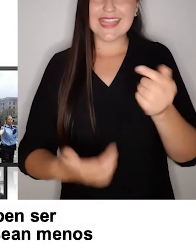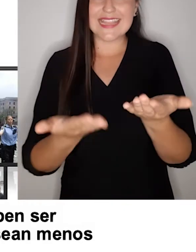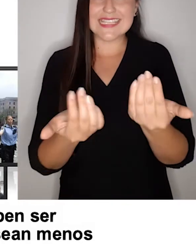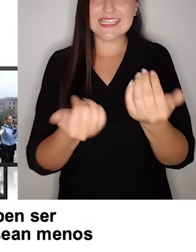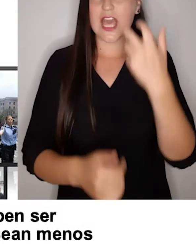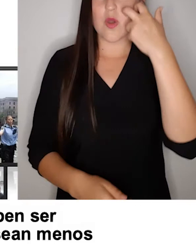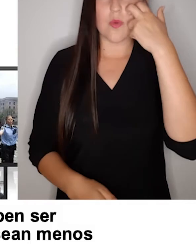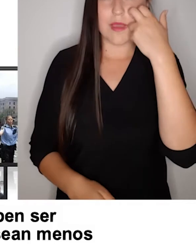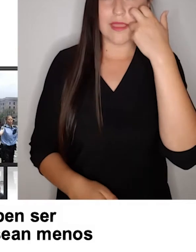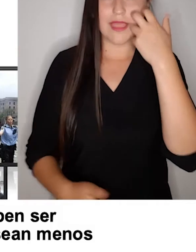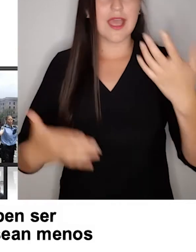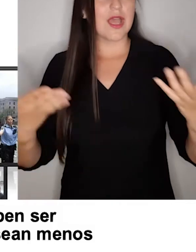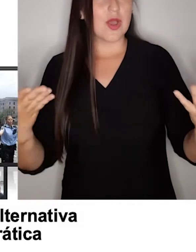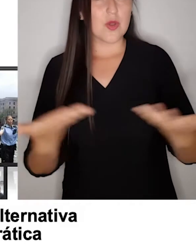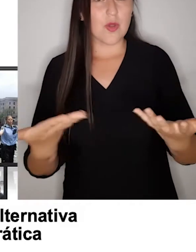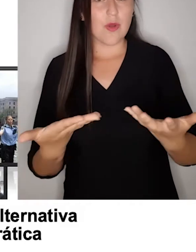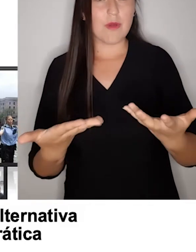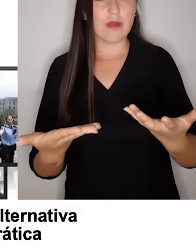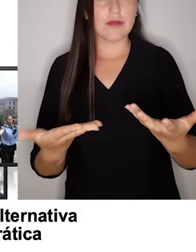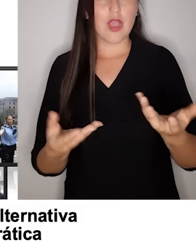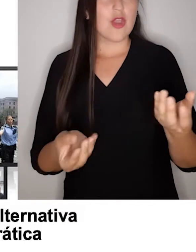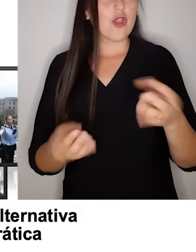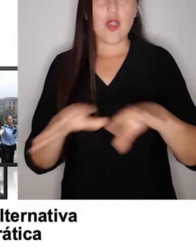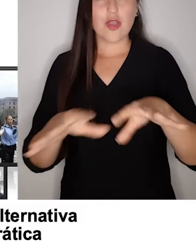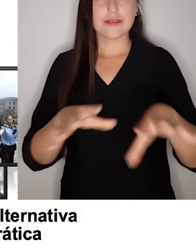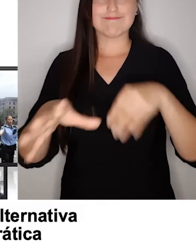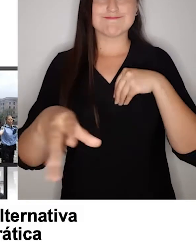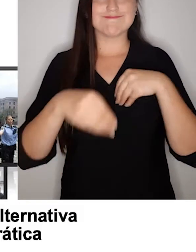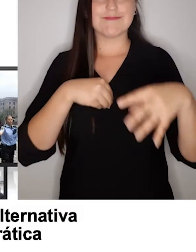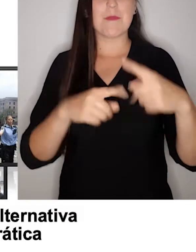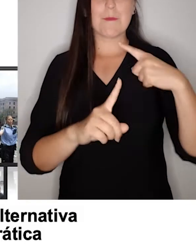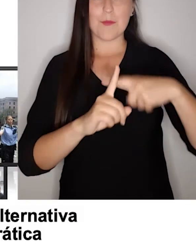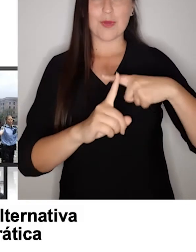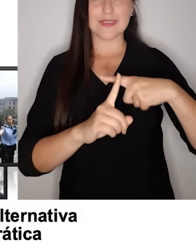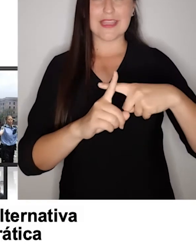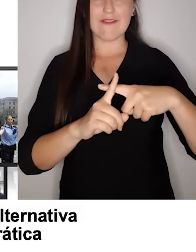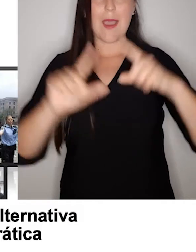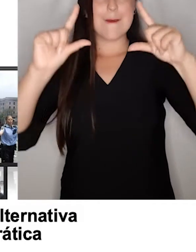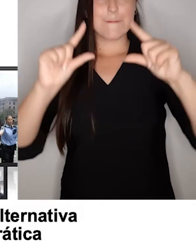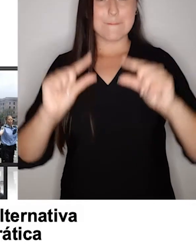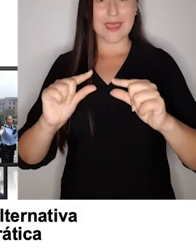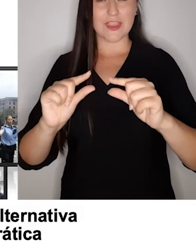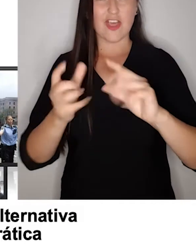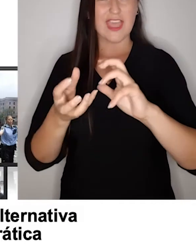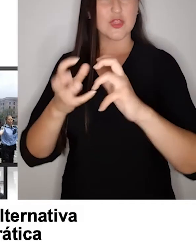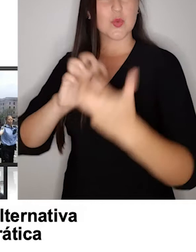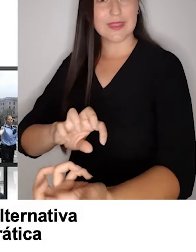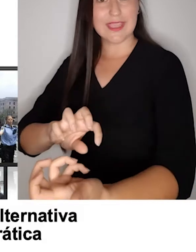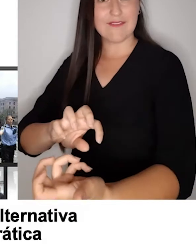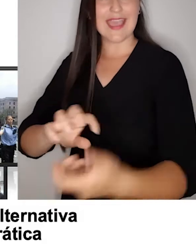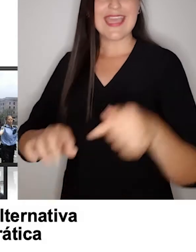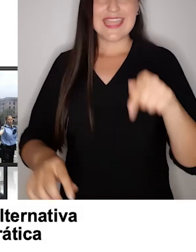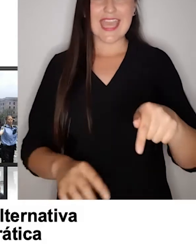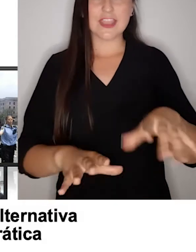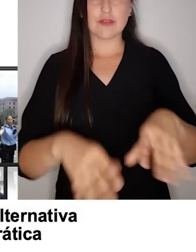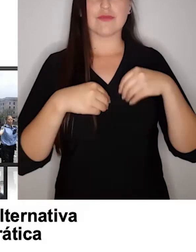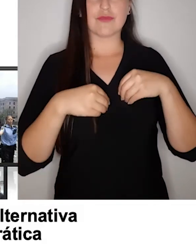positive alternatives that are less destructive than prejudices.